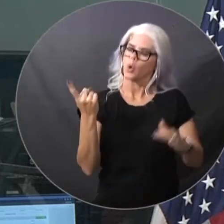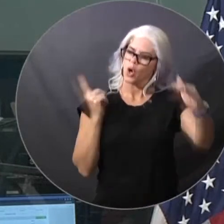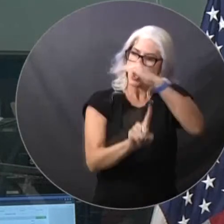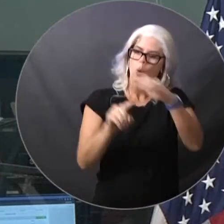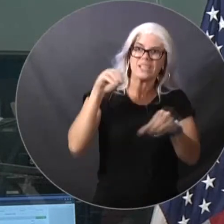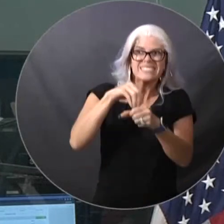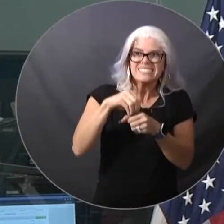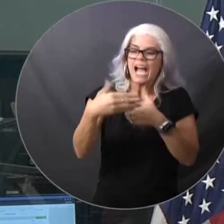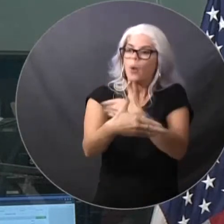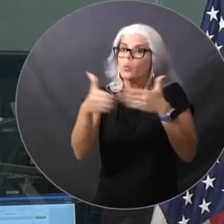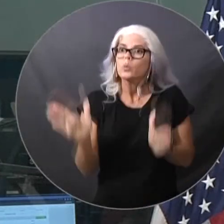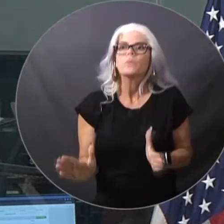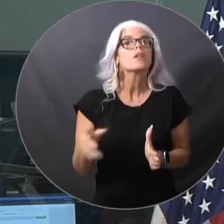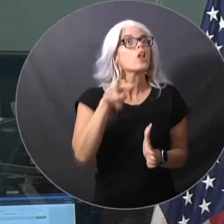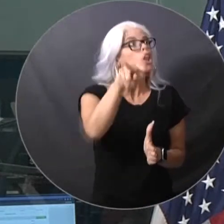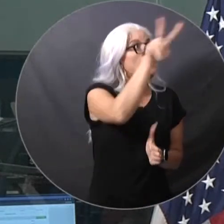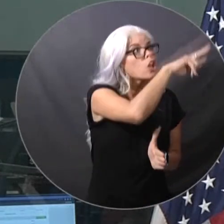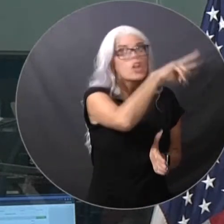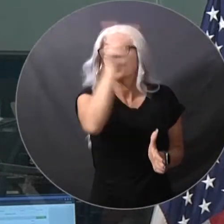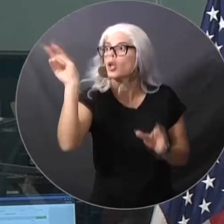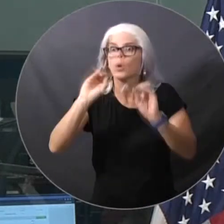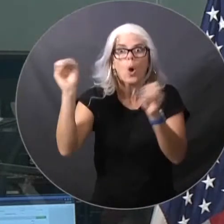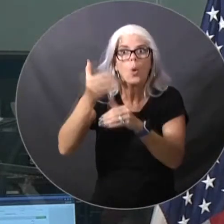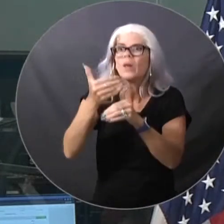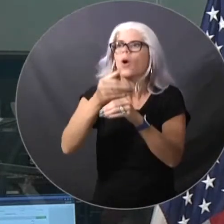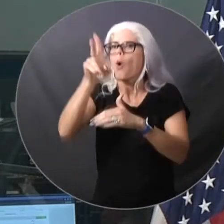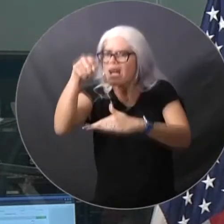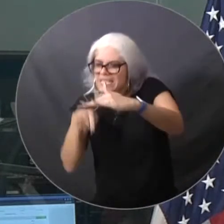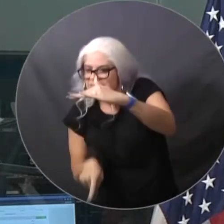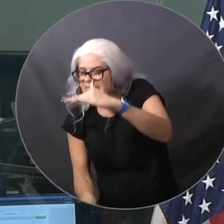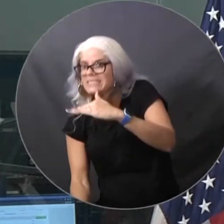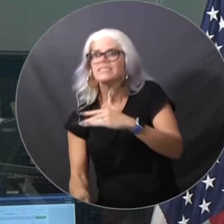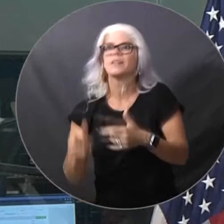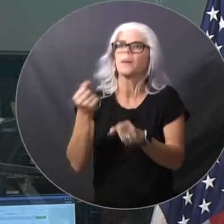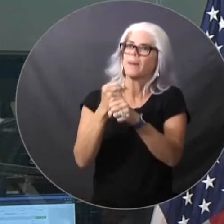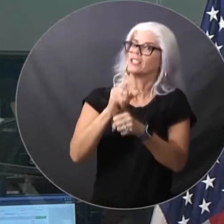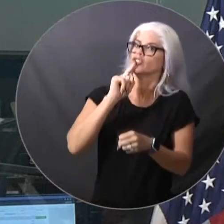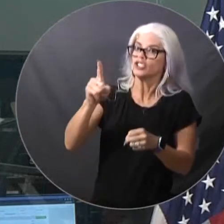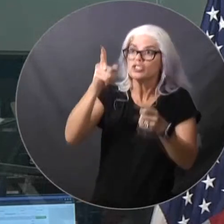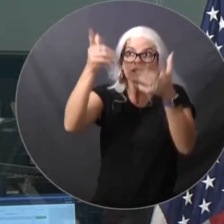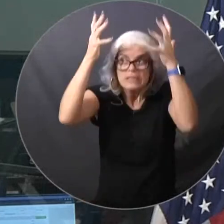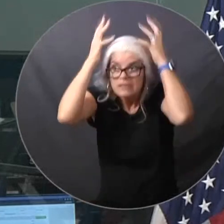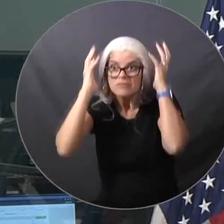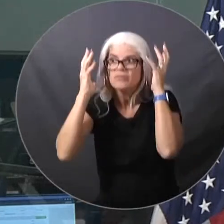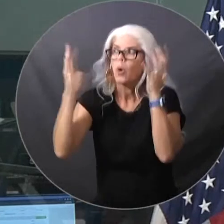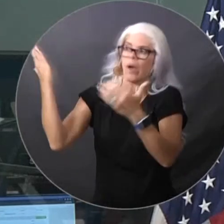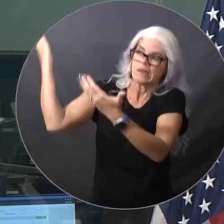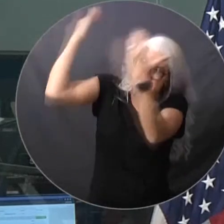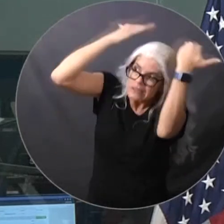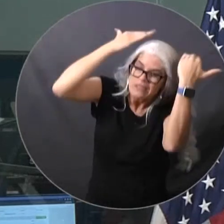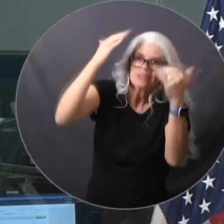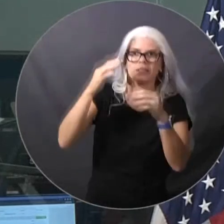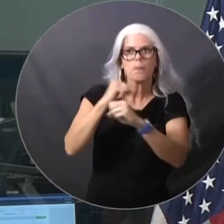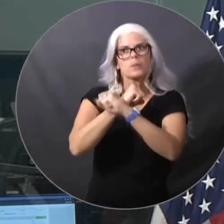low, and put something over the top of your head to protect yourself. If a tornado warning,